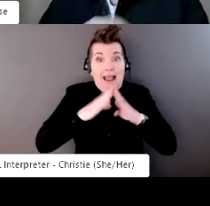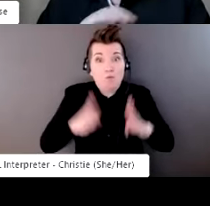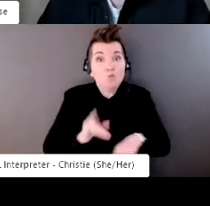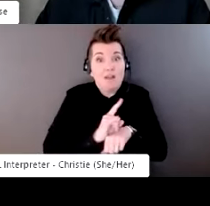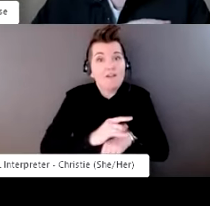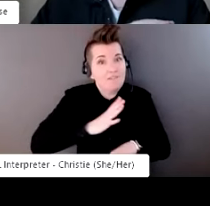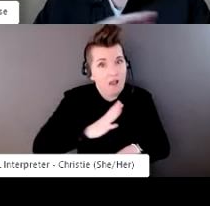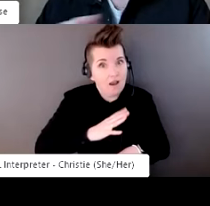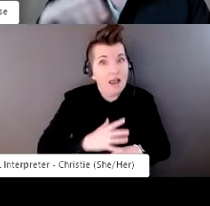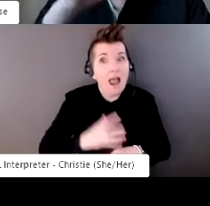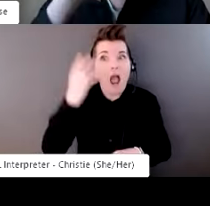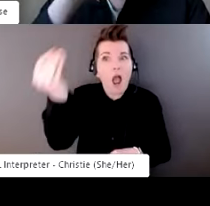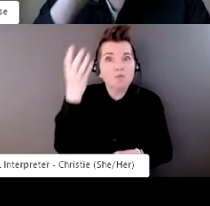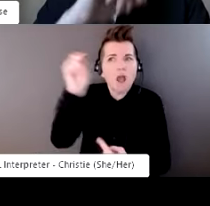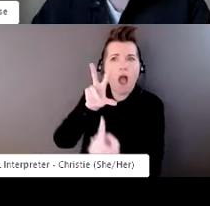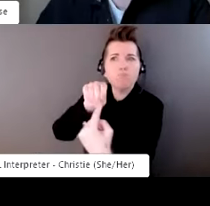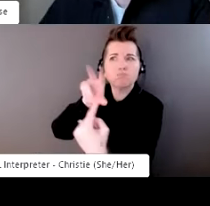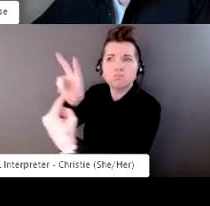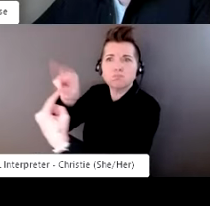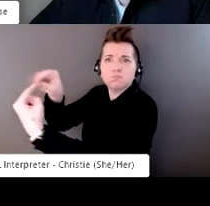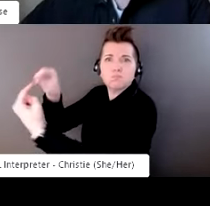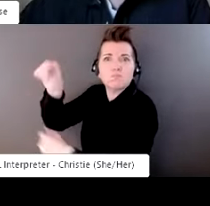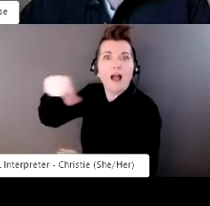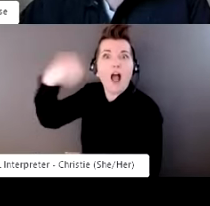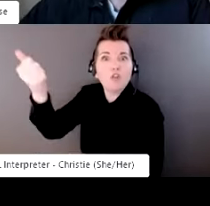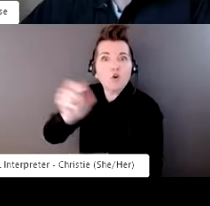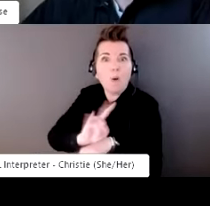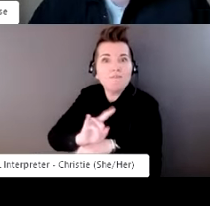data, but Wi-Fi is a no-no for me.